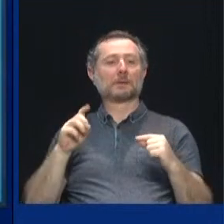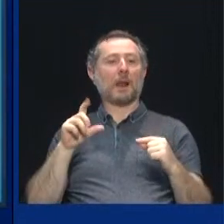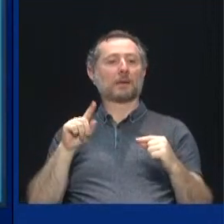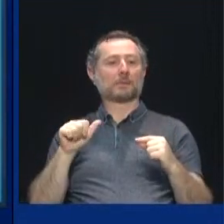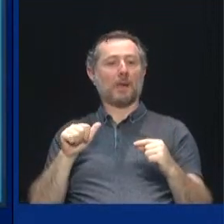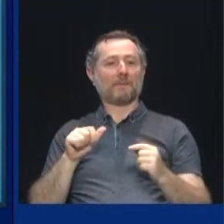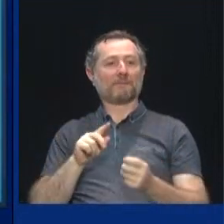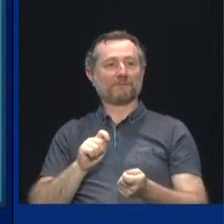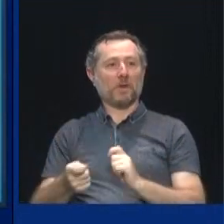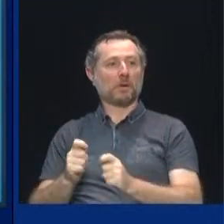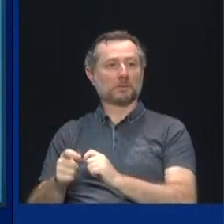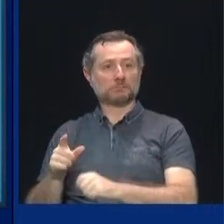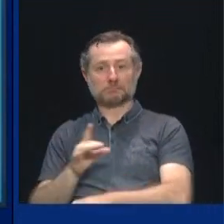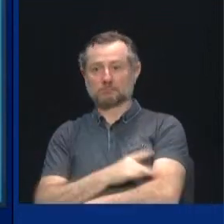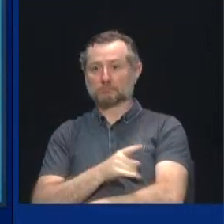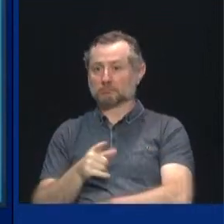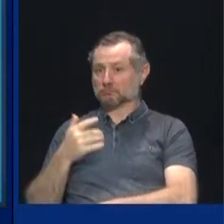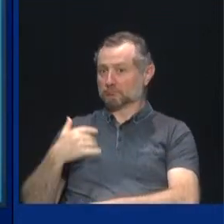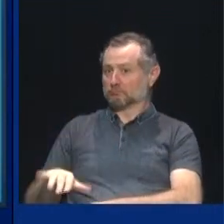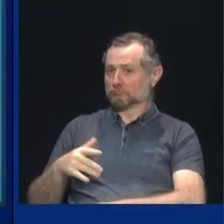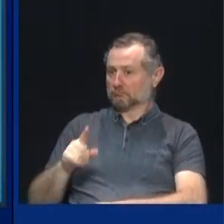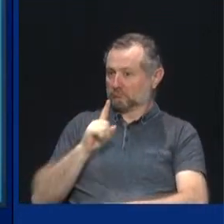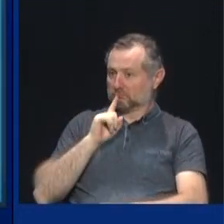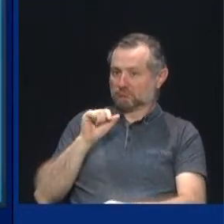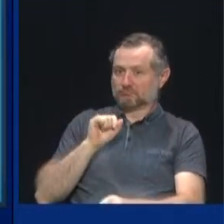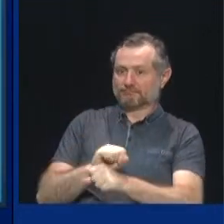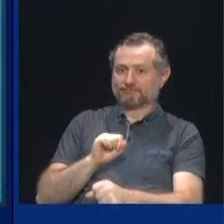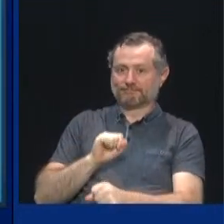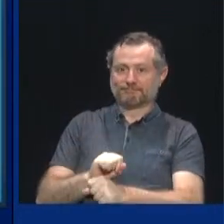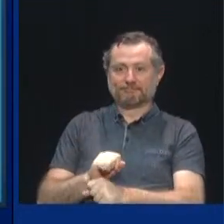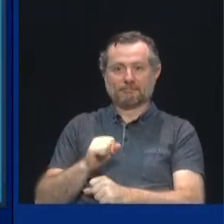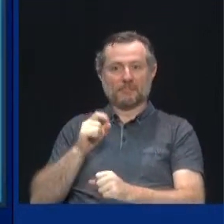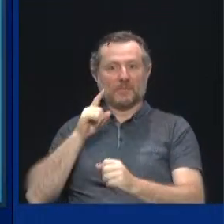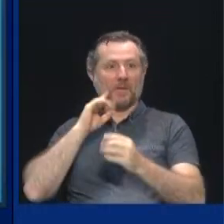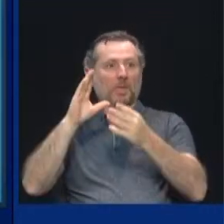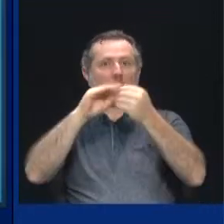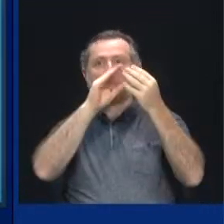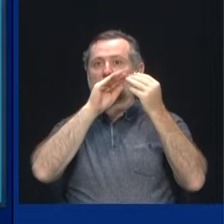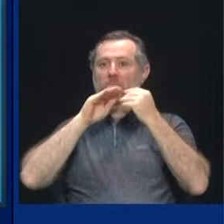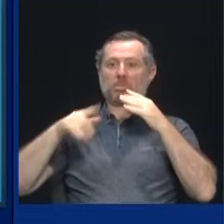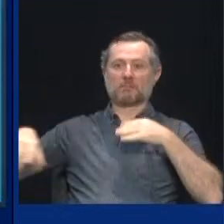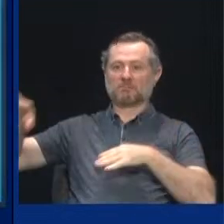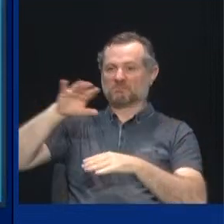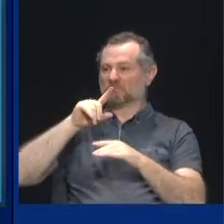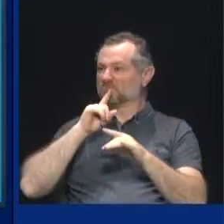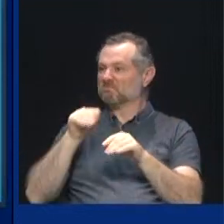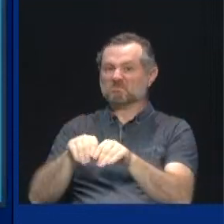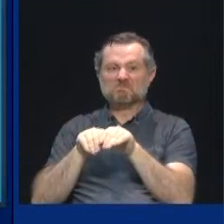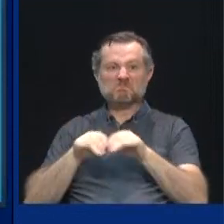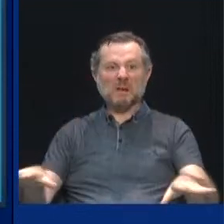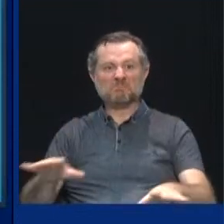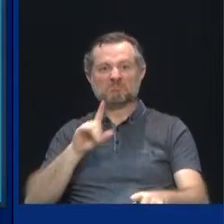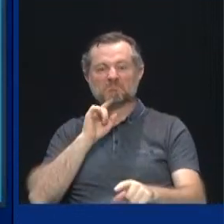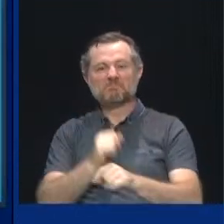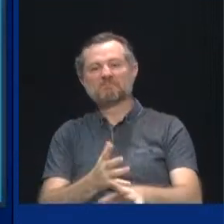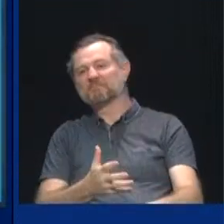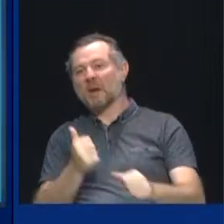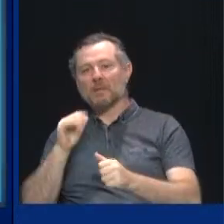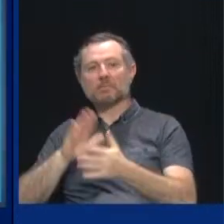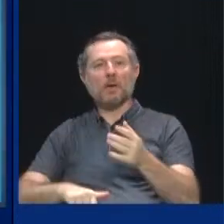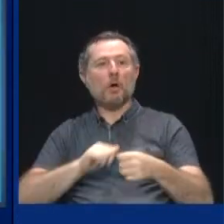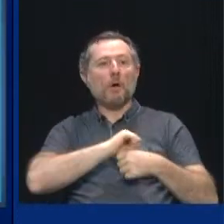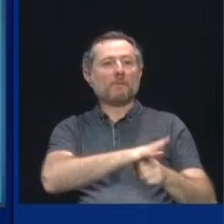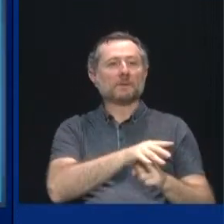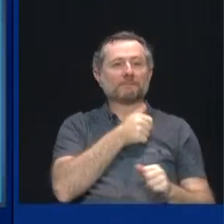It is what they say it is. It is spreading faster than the normal COVID